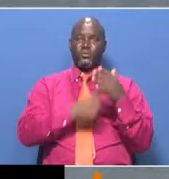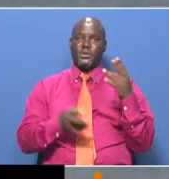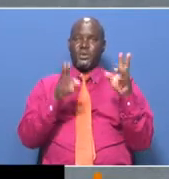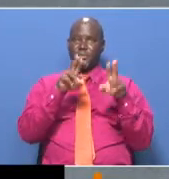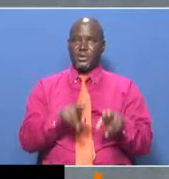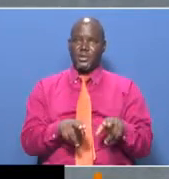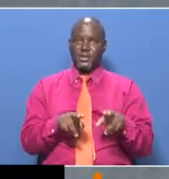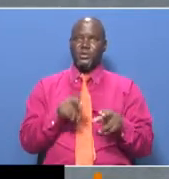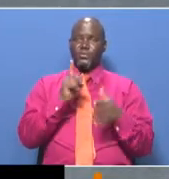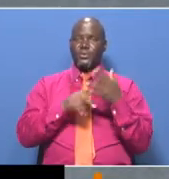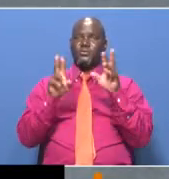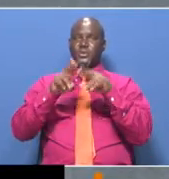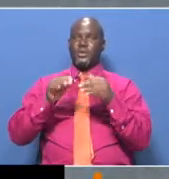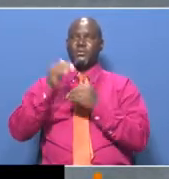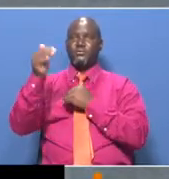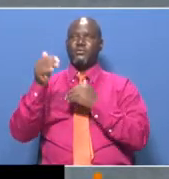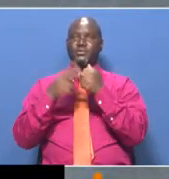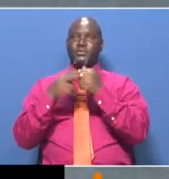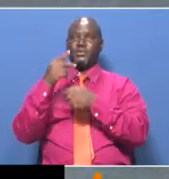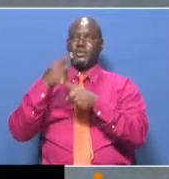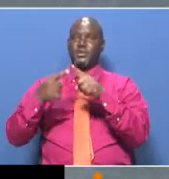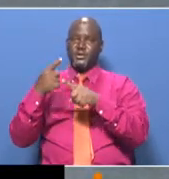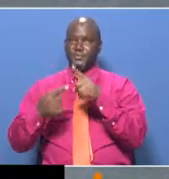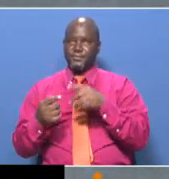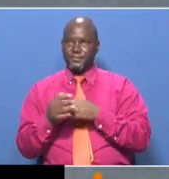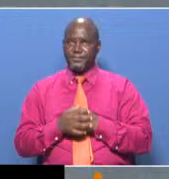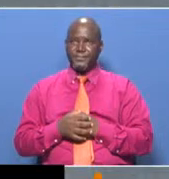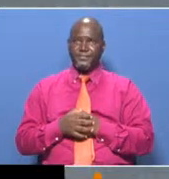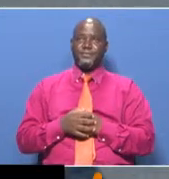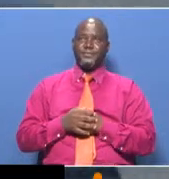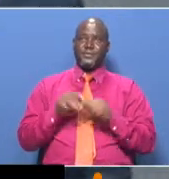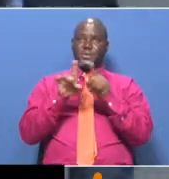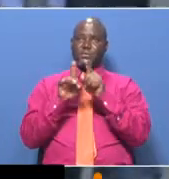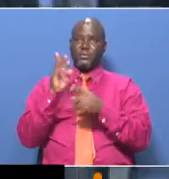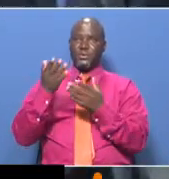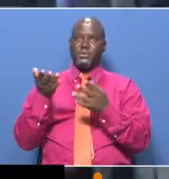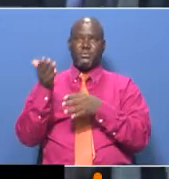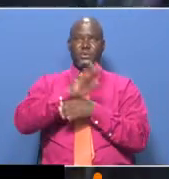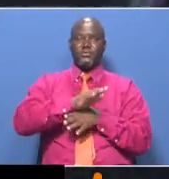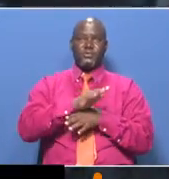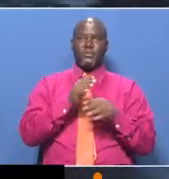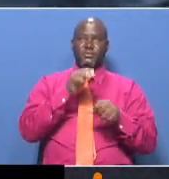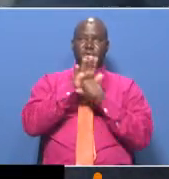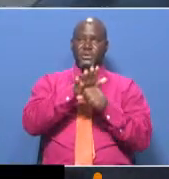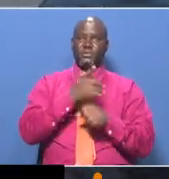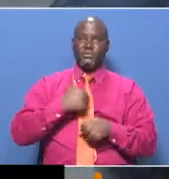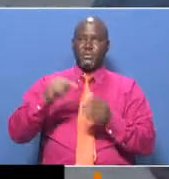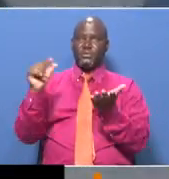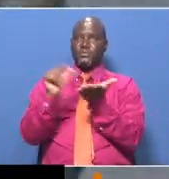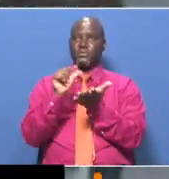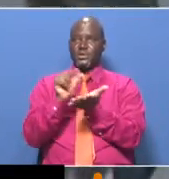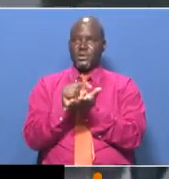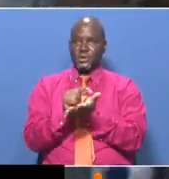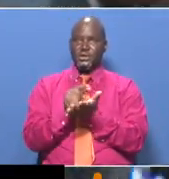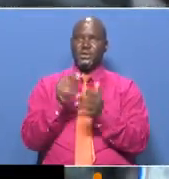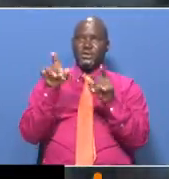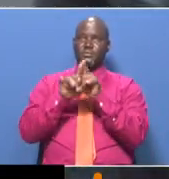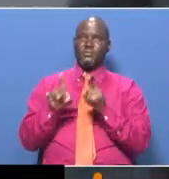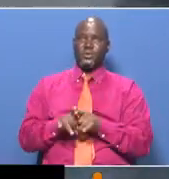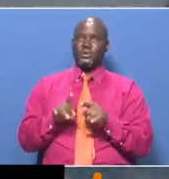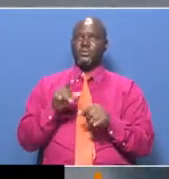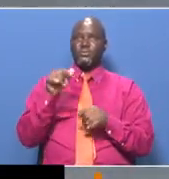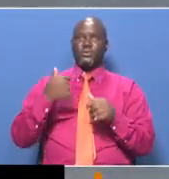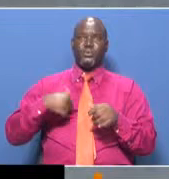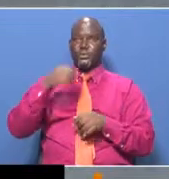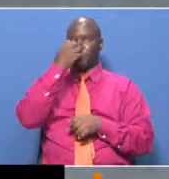happened, what will happen if we give you 7 years? Isn't this going to become a dictatorship like Uganda? Isn't